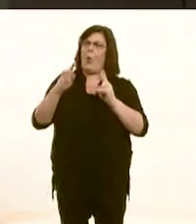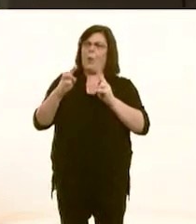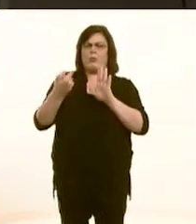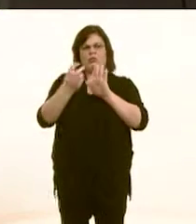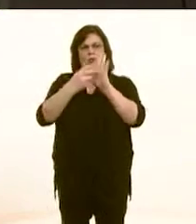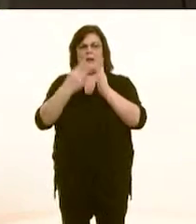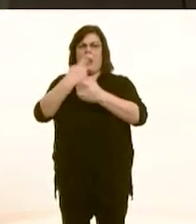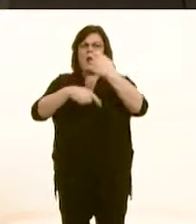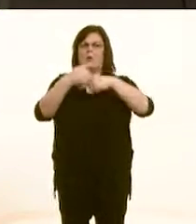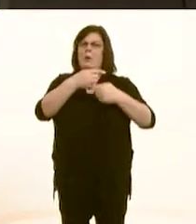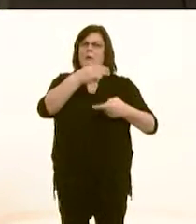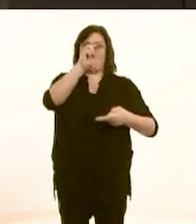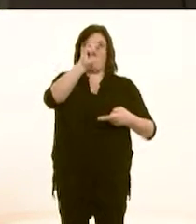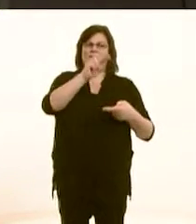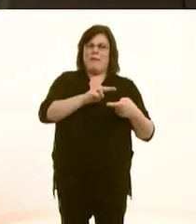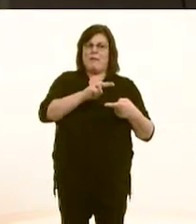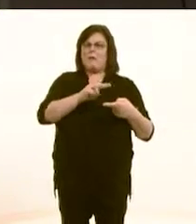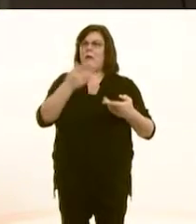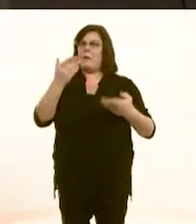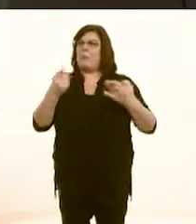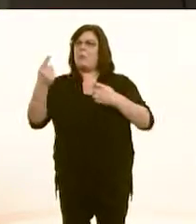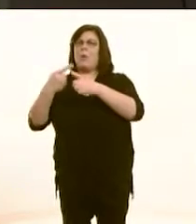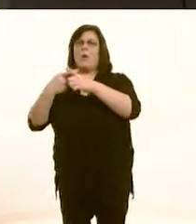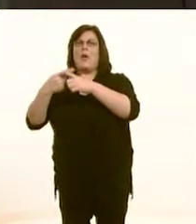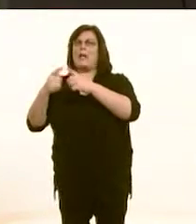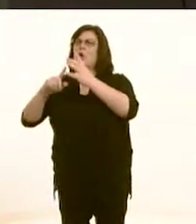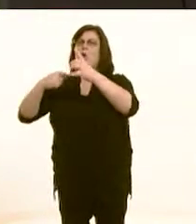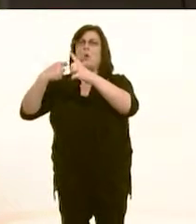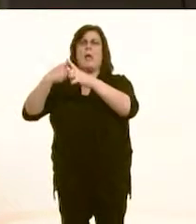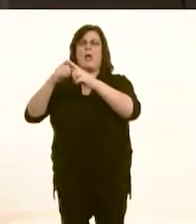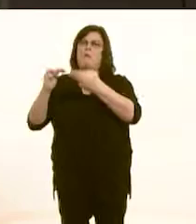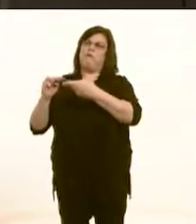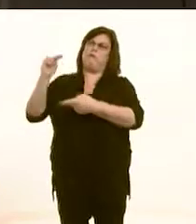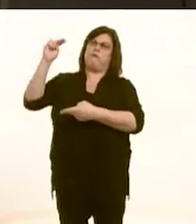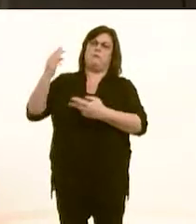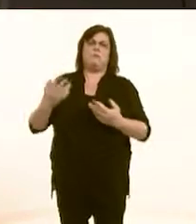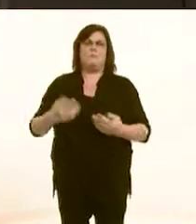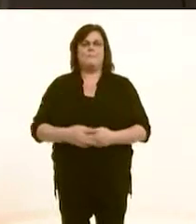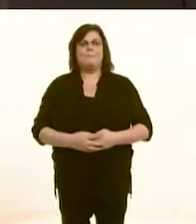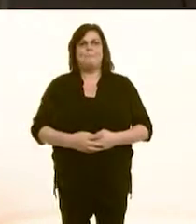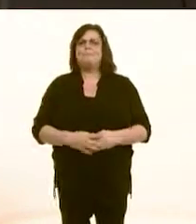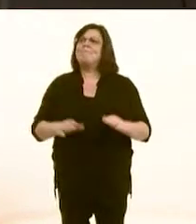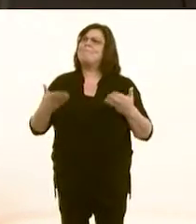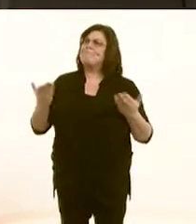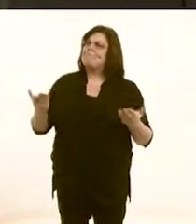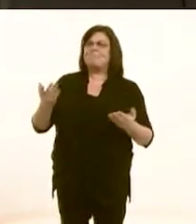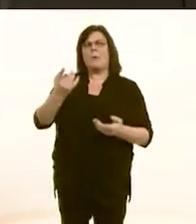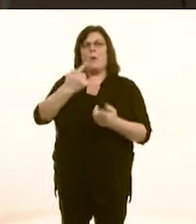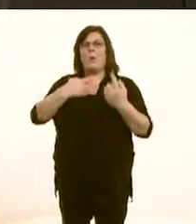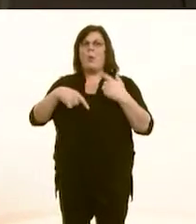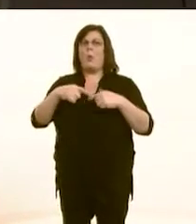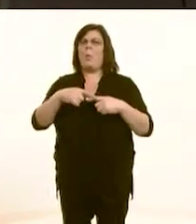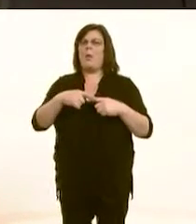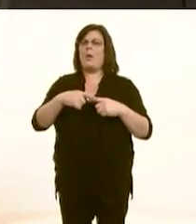in Wales compared to increases, substantial increases, across the rest of the UK. Now, you know, we are used in Wales